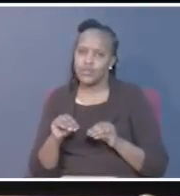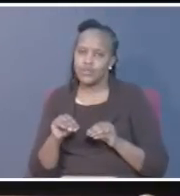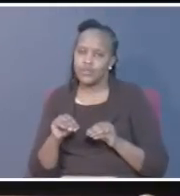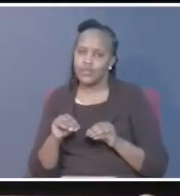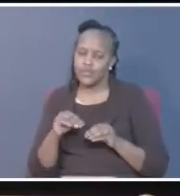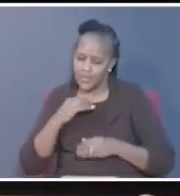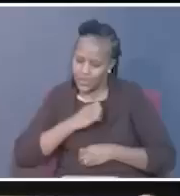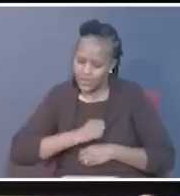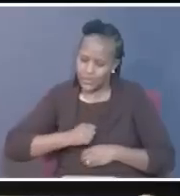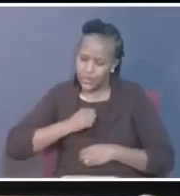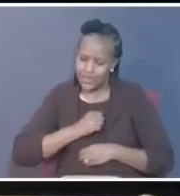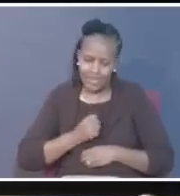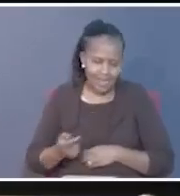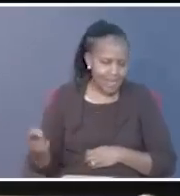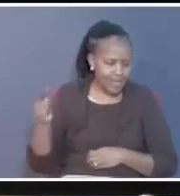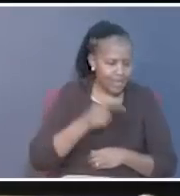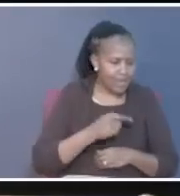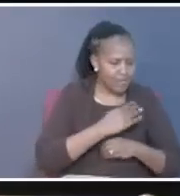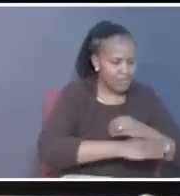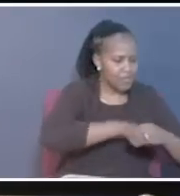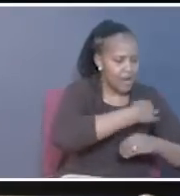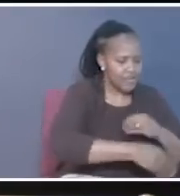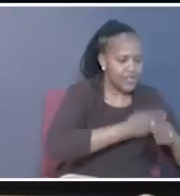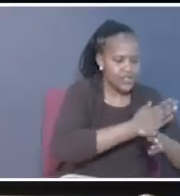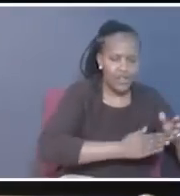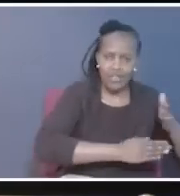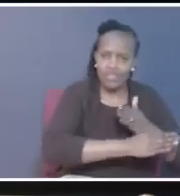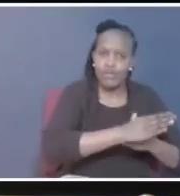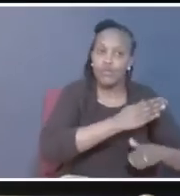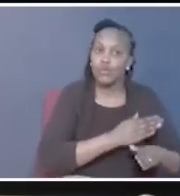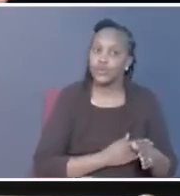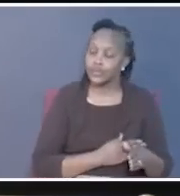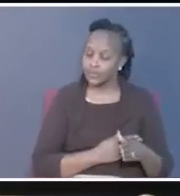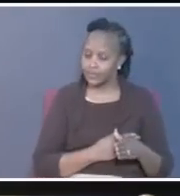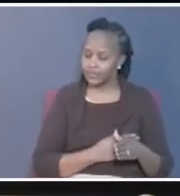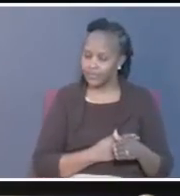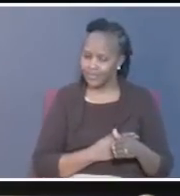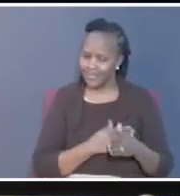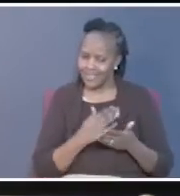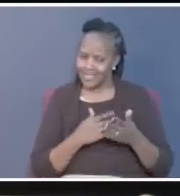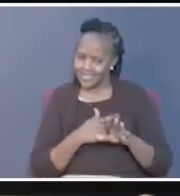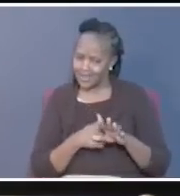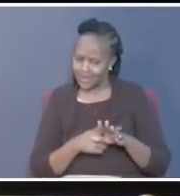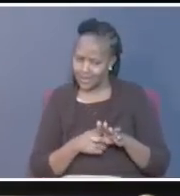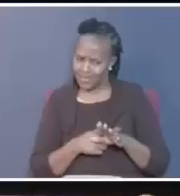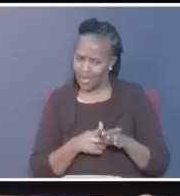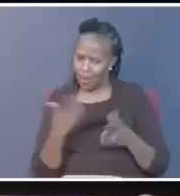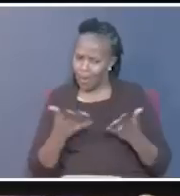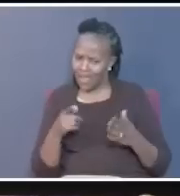to him. He bandaged his wounds. And I wonder, where did this Samaritan get